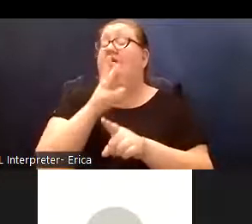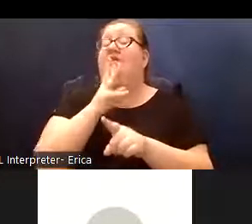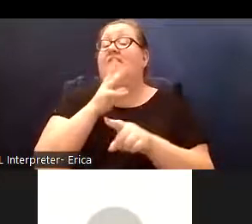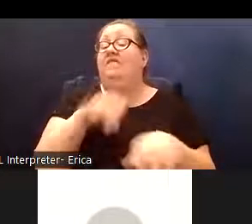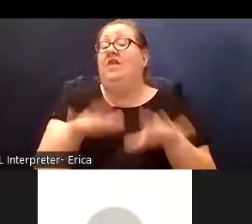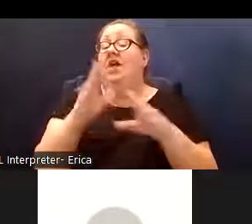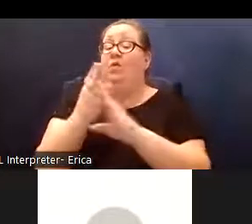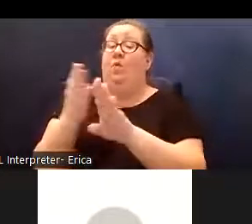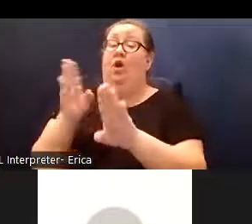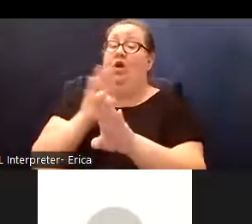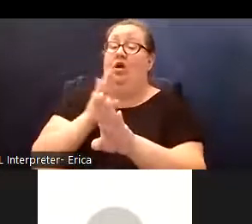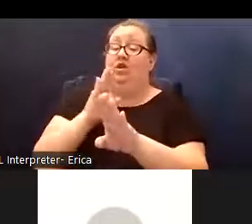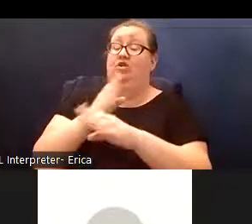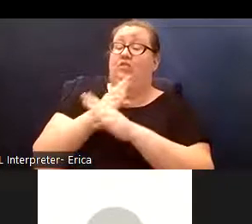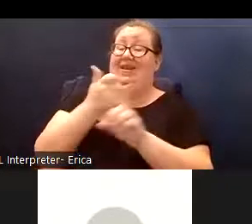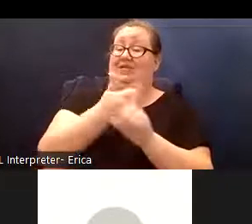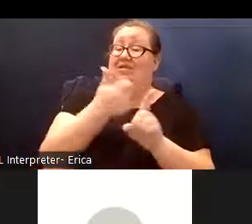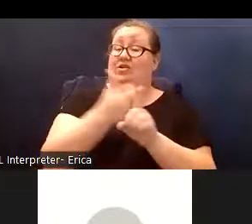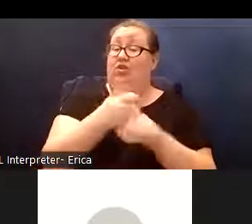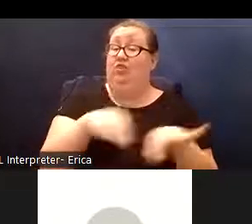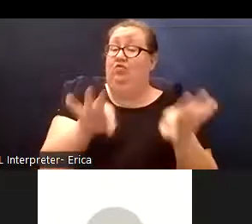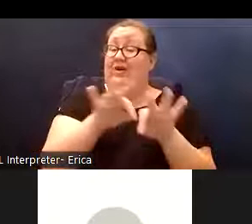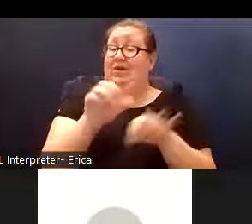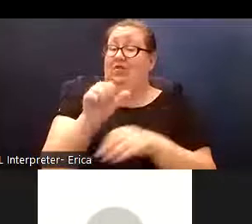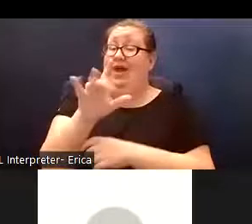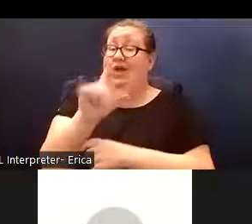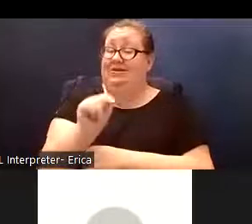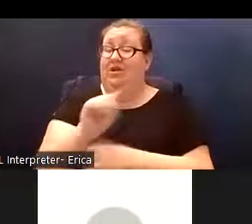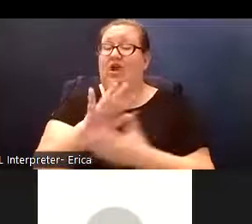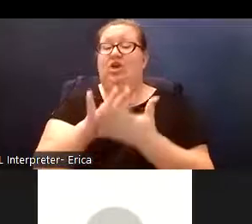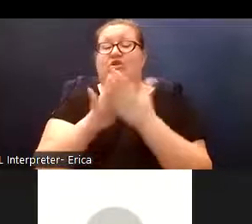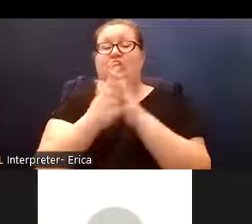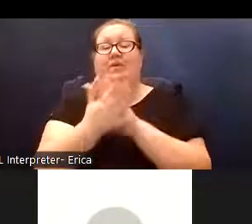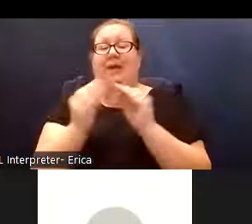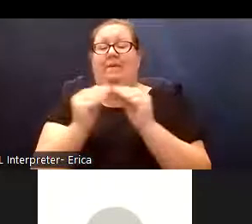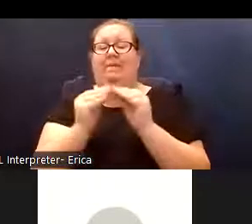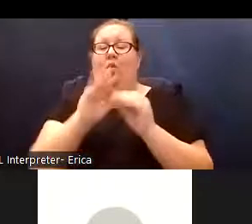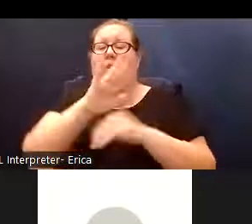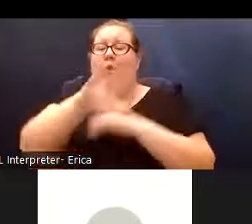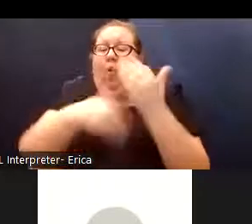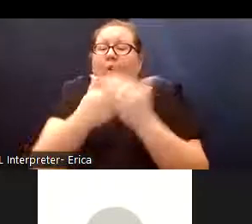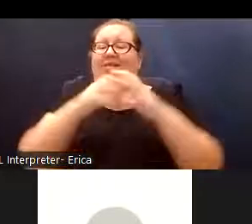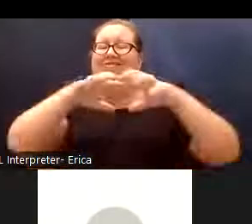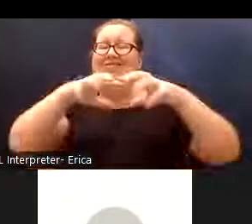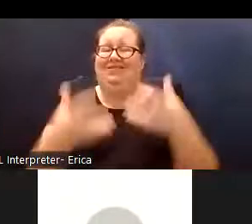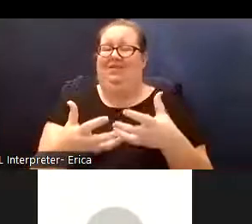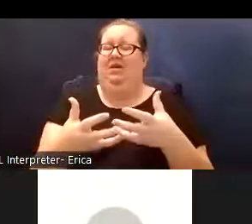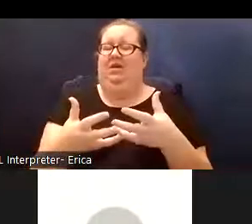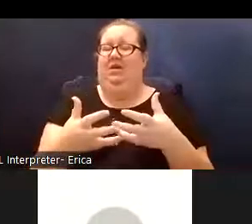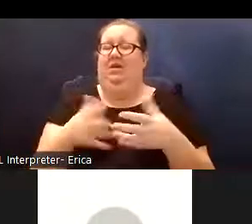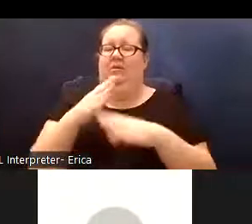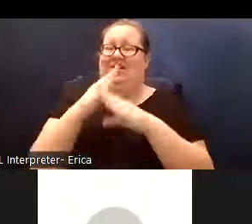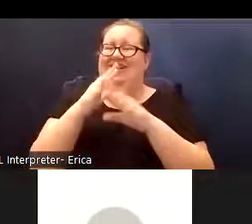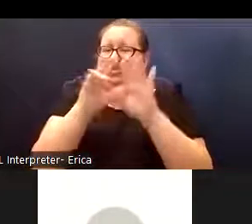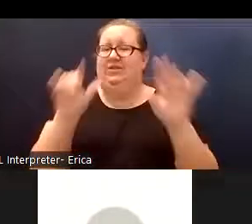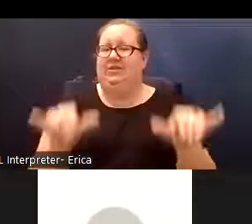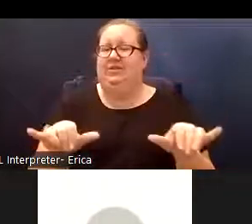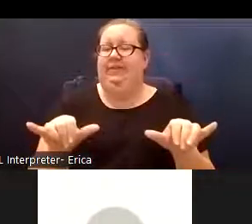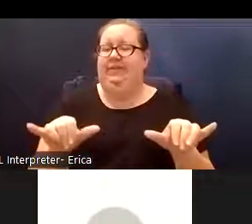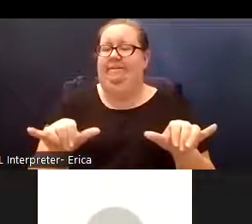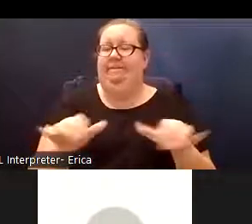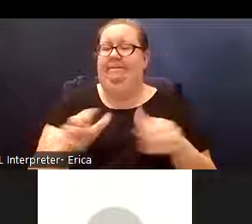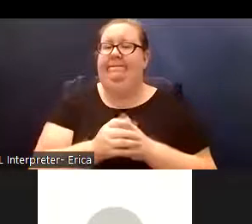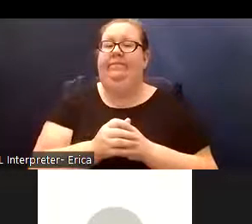gets integrated into a more holistic protection system. Now, one of the main